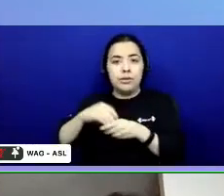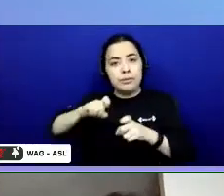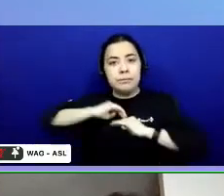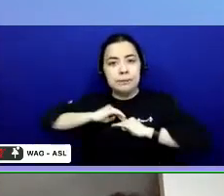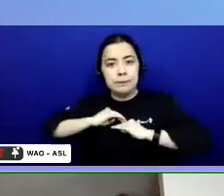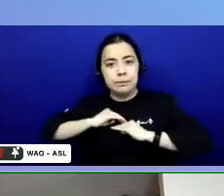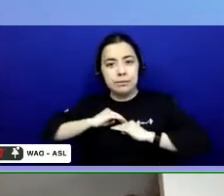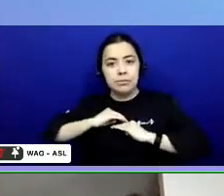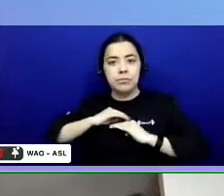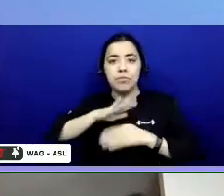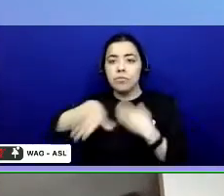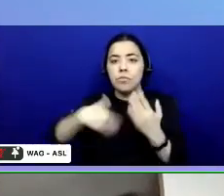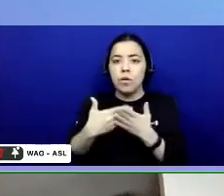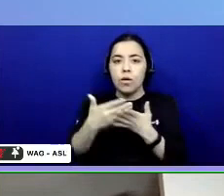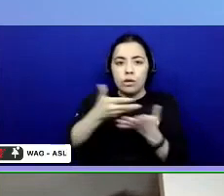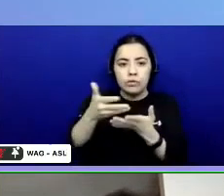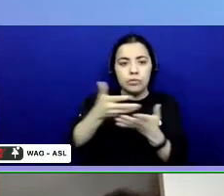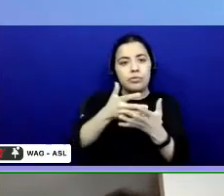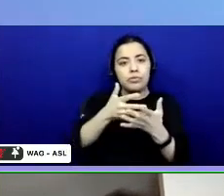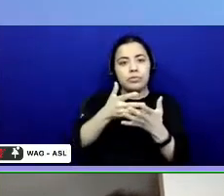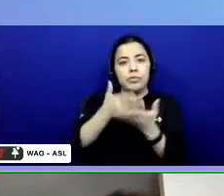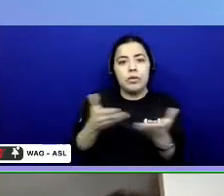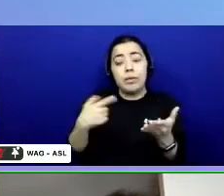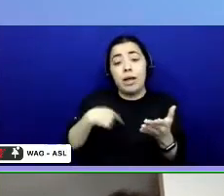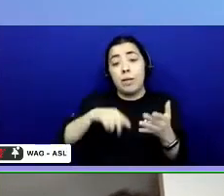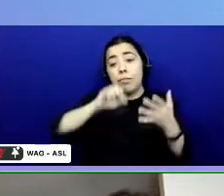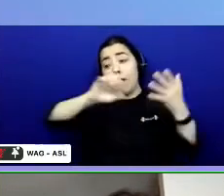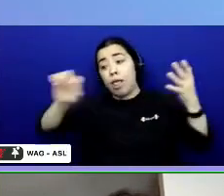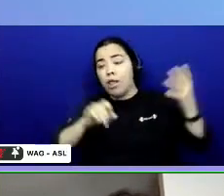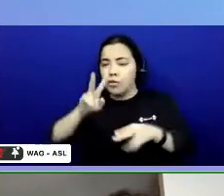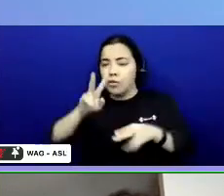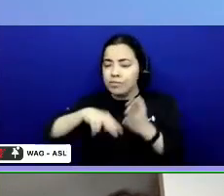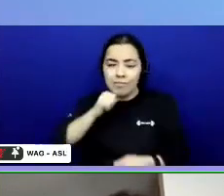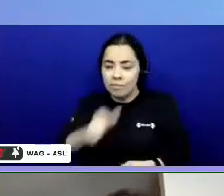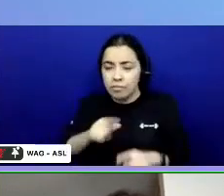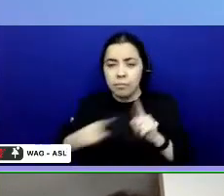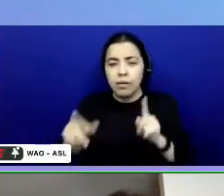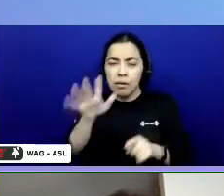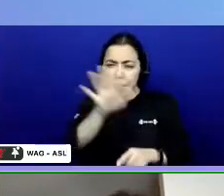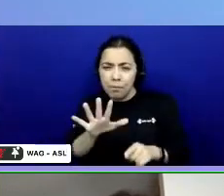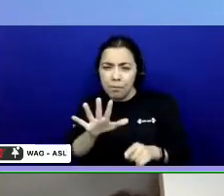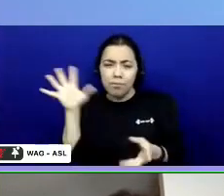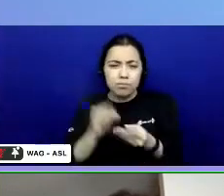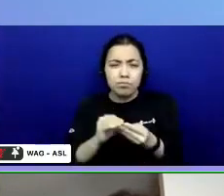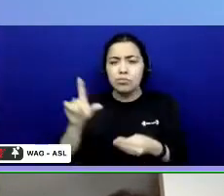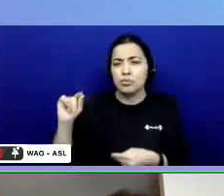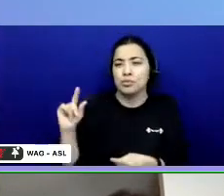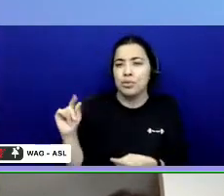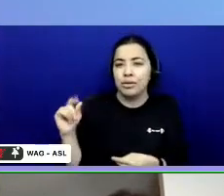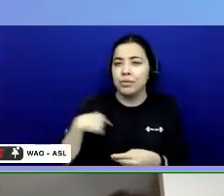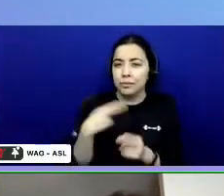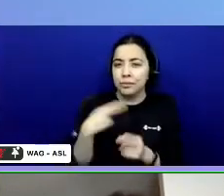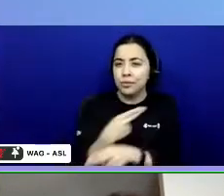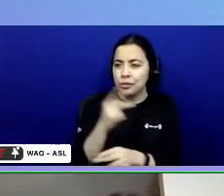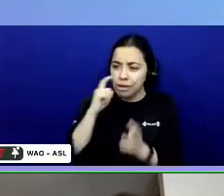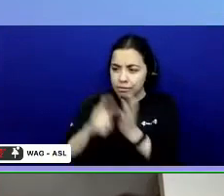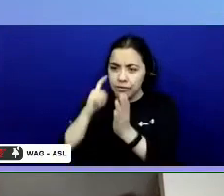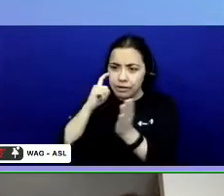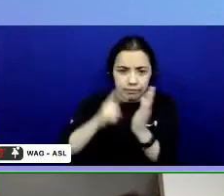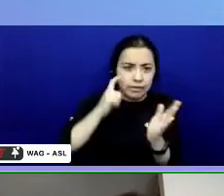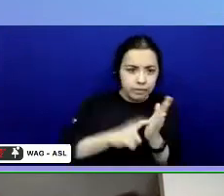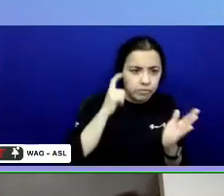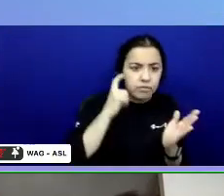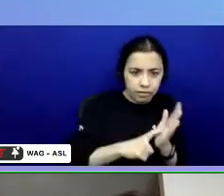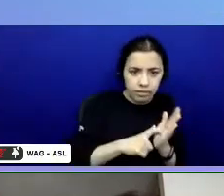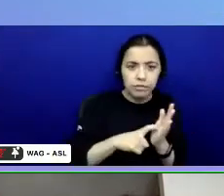interactive objects from the following set. I'm not going to read them off, but there's about 20 interactive objects that we currently identify.